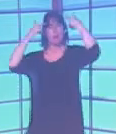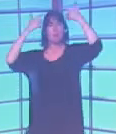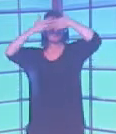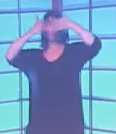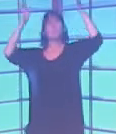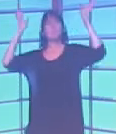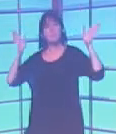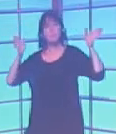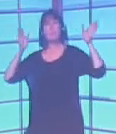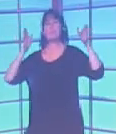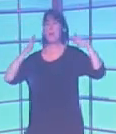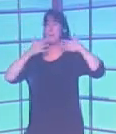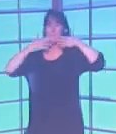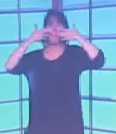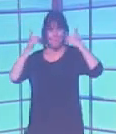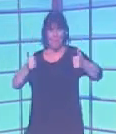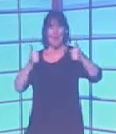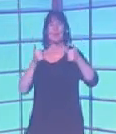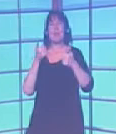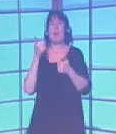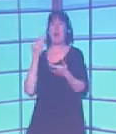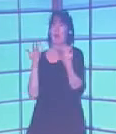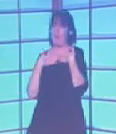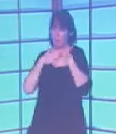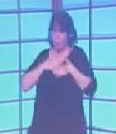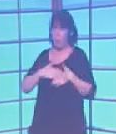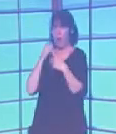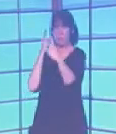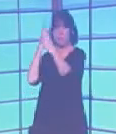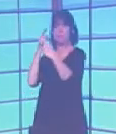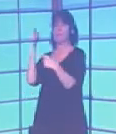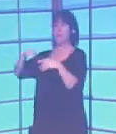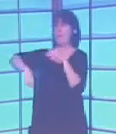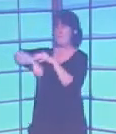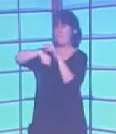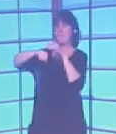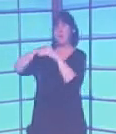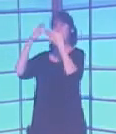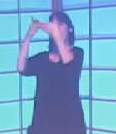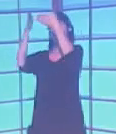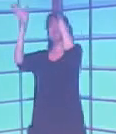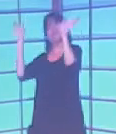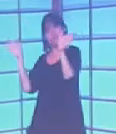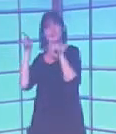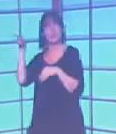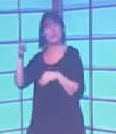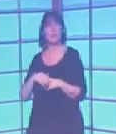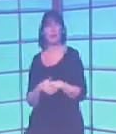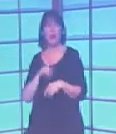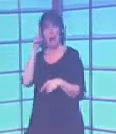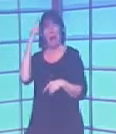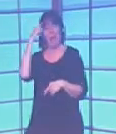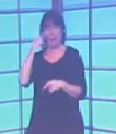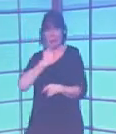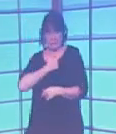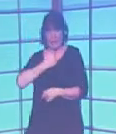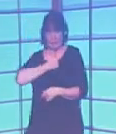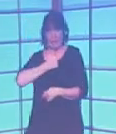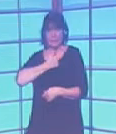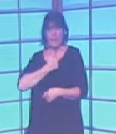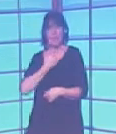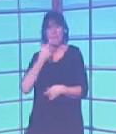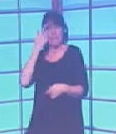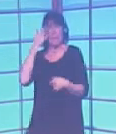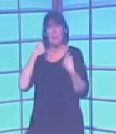this game bigger and better. So please, please don't always think about what your experience is. Think